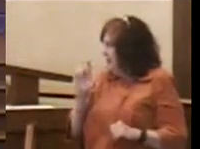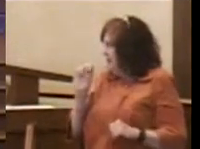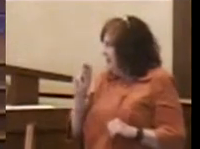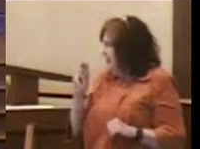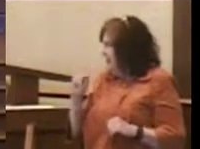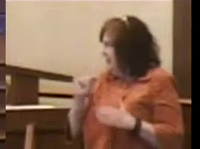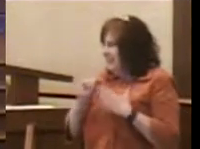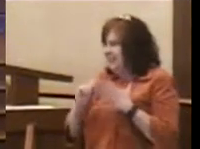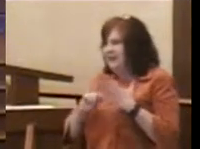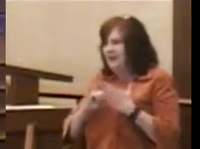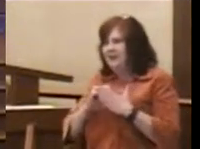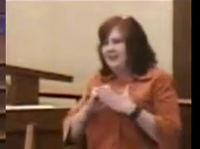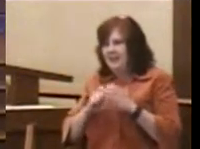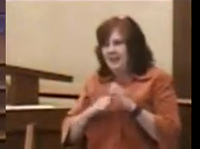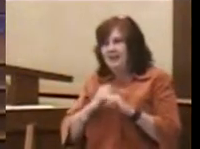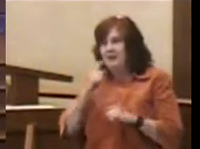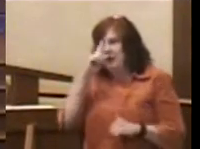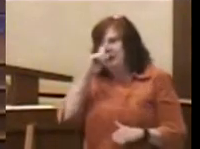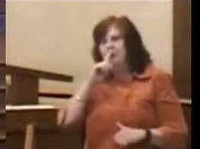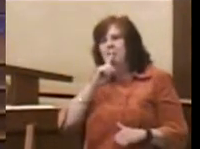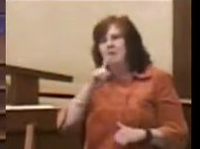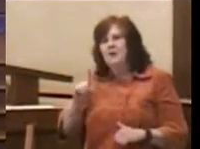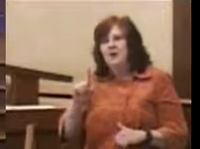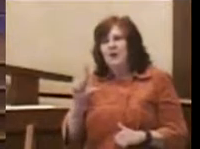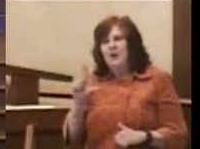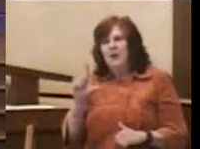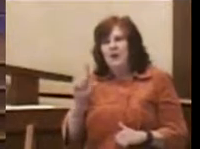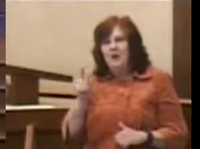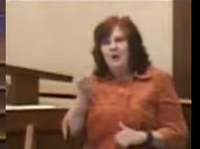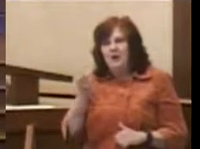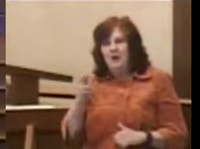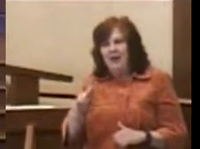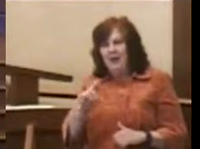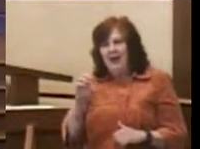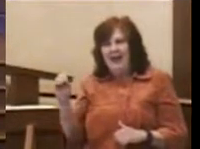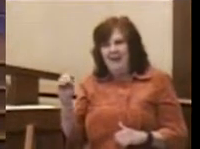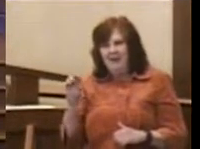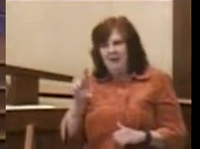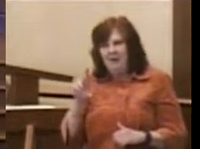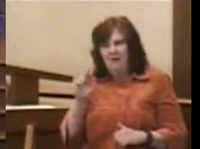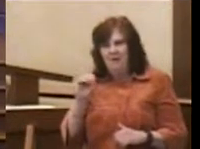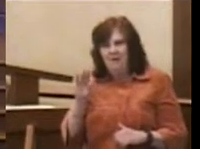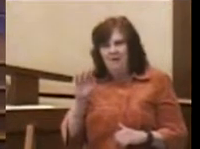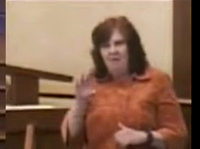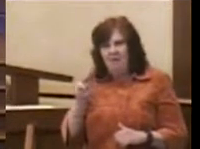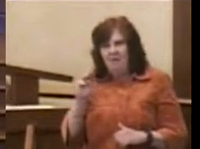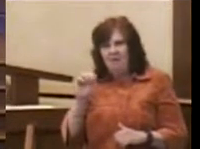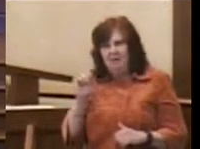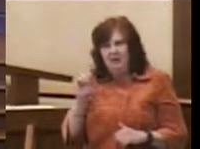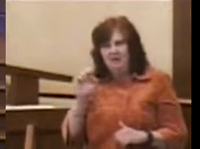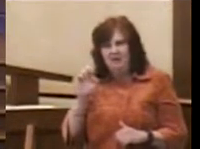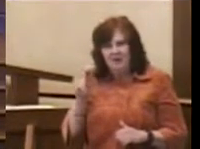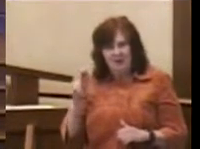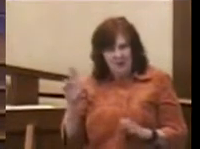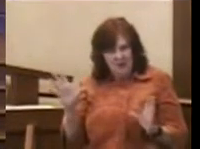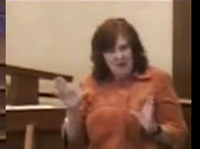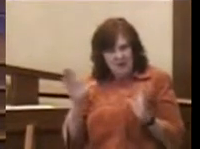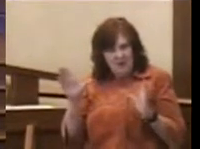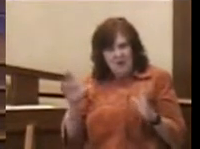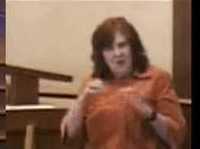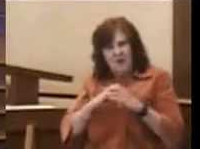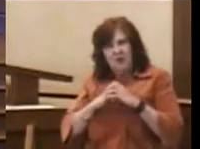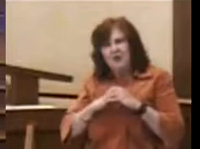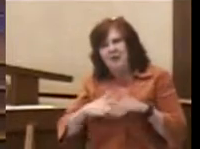It is most certainly true. Luther, Lent, and the Reformation on Wednesdays. And we encourage you to continue your worship life on